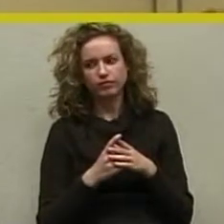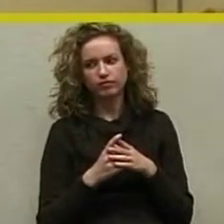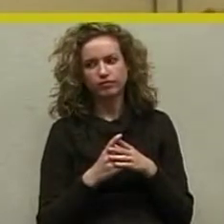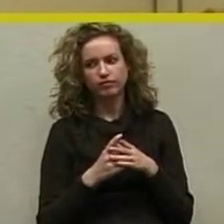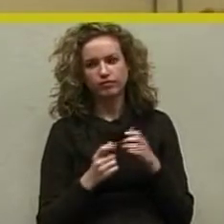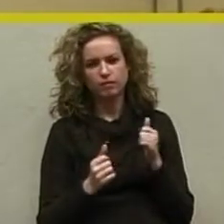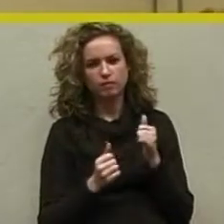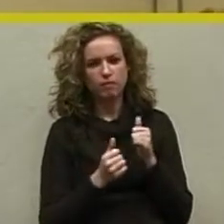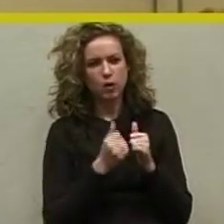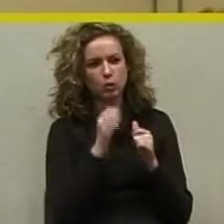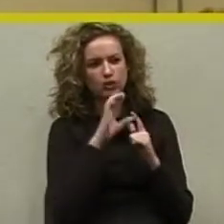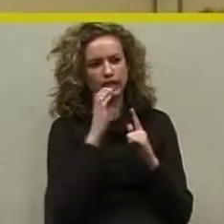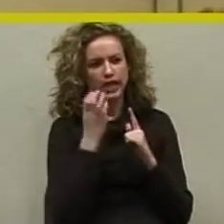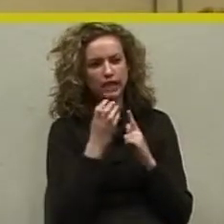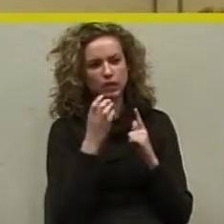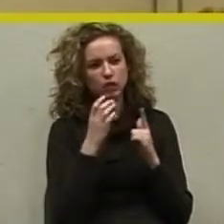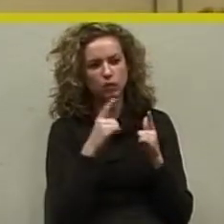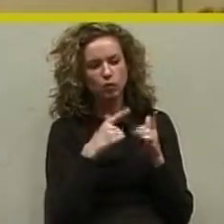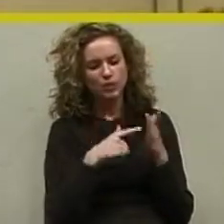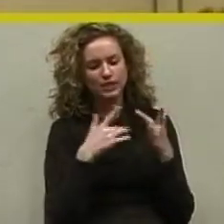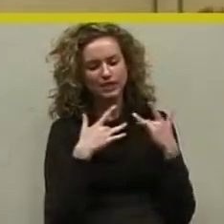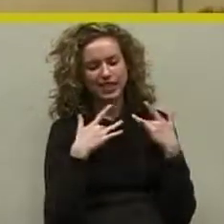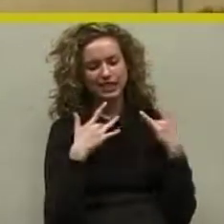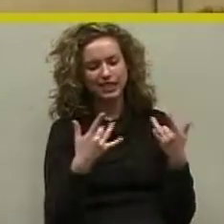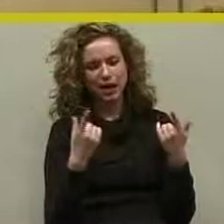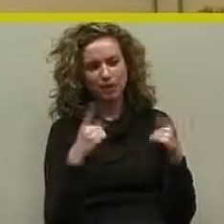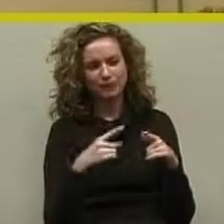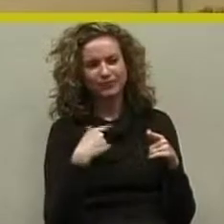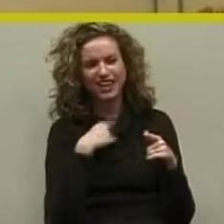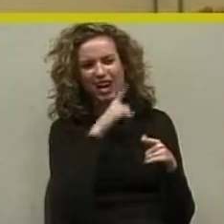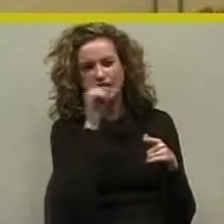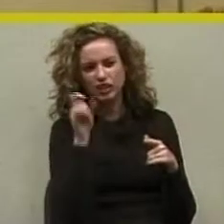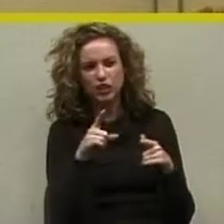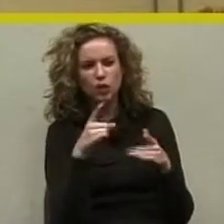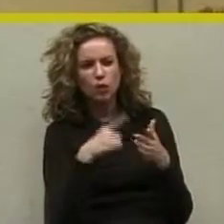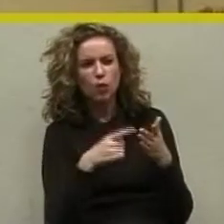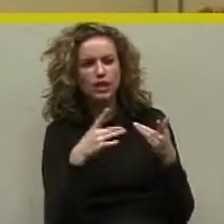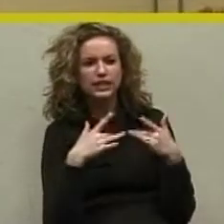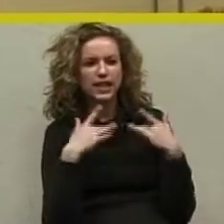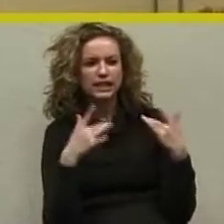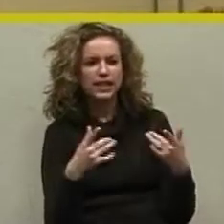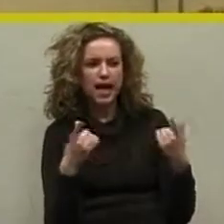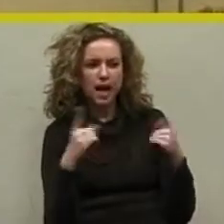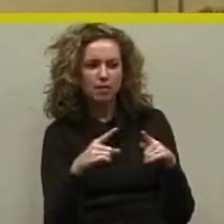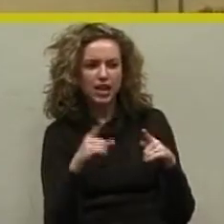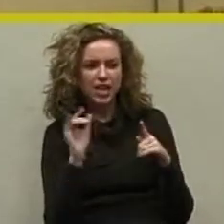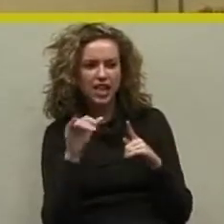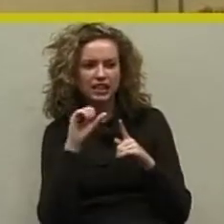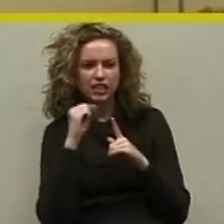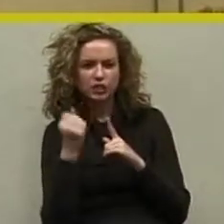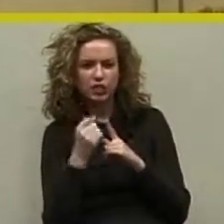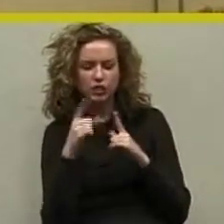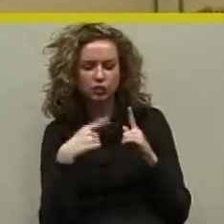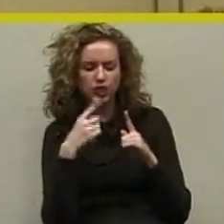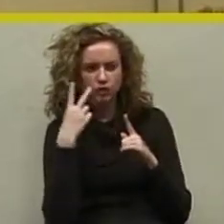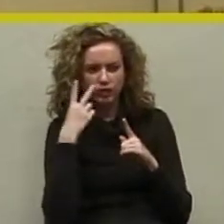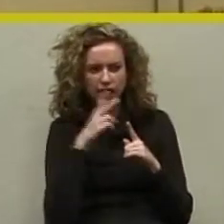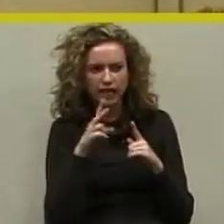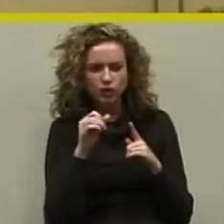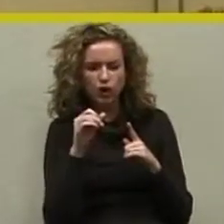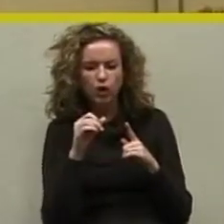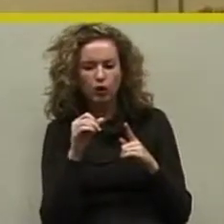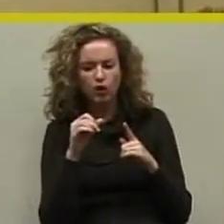In most cases, what tends to happen, well, let me ask you guys, what tends to happen to you guys when you see this kind of situation go on? So a kid is bringing stuff